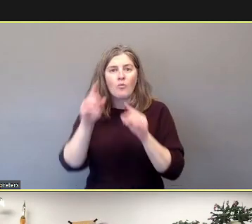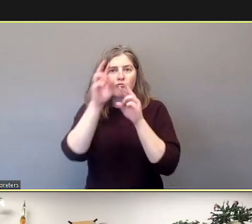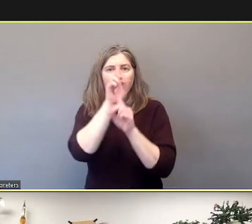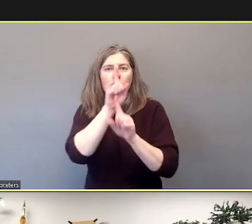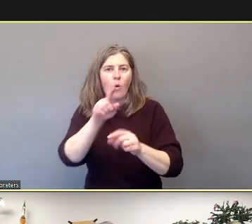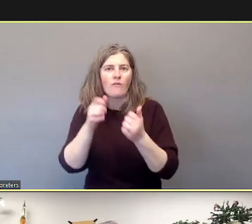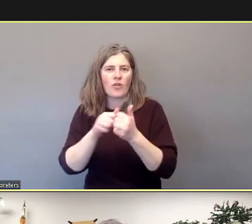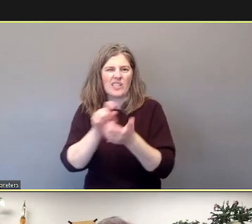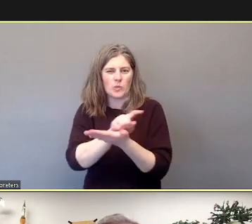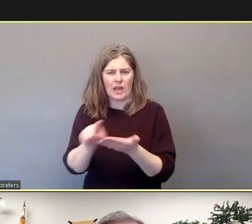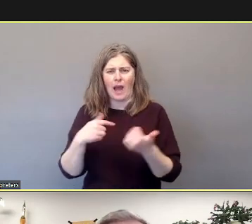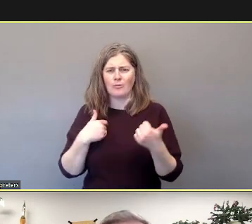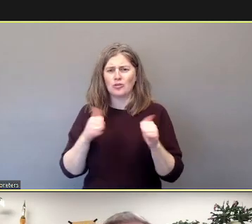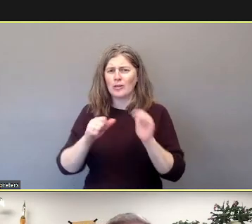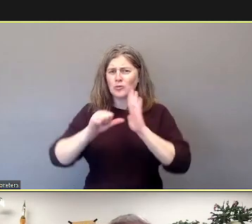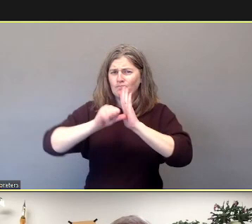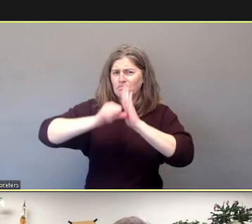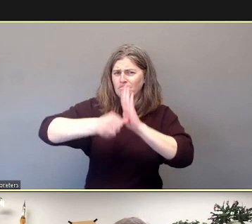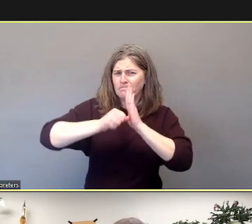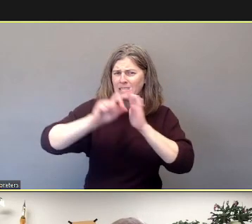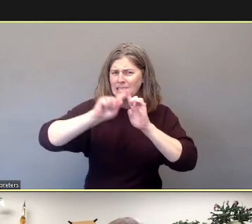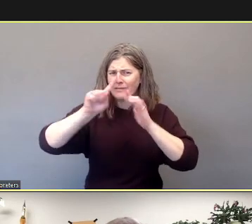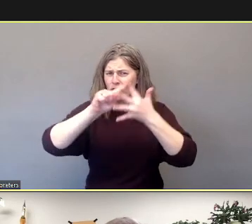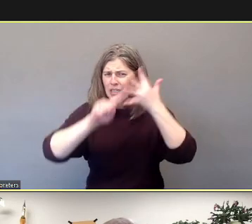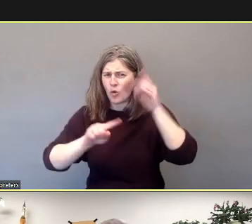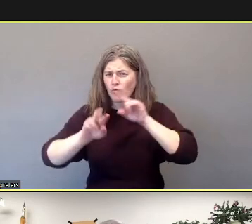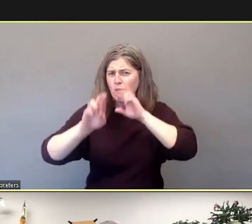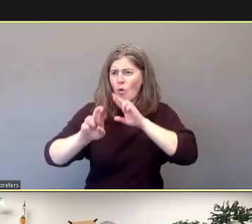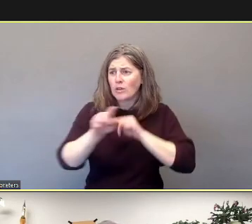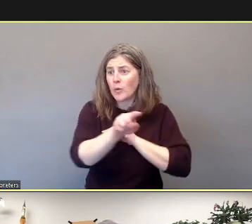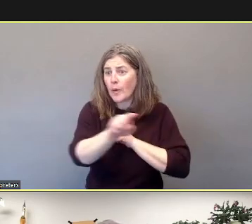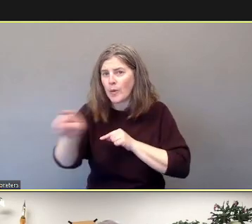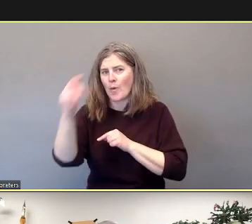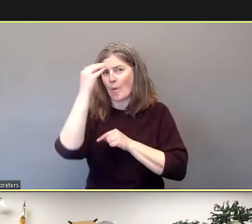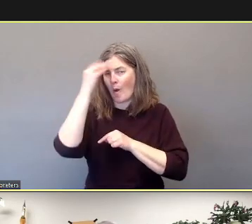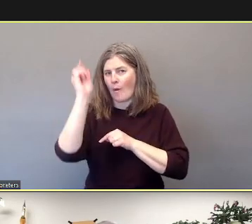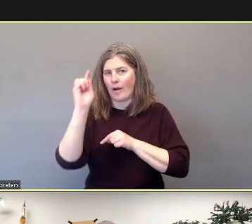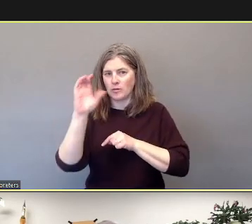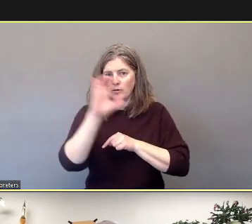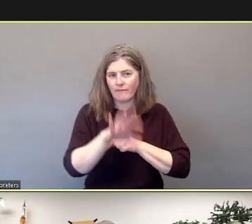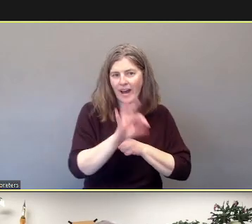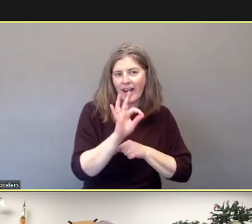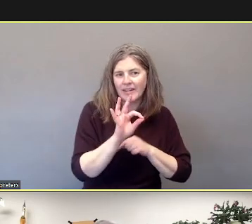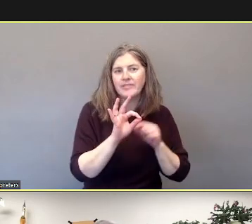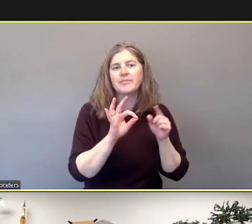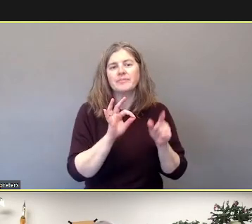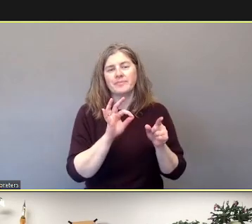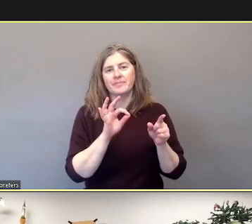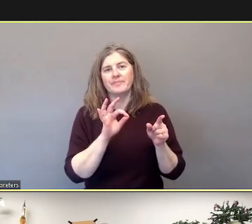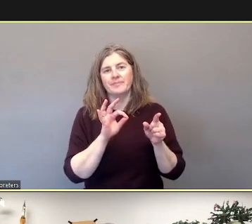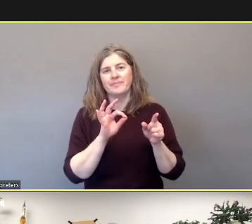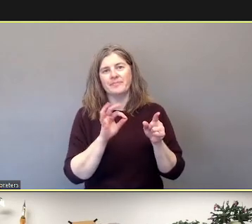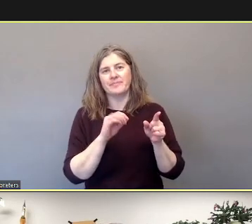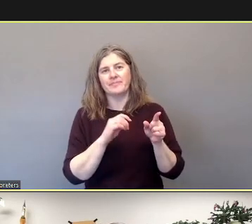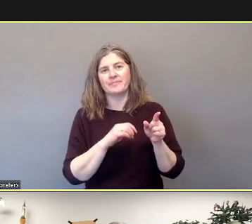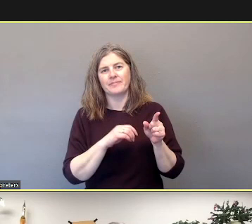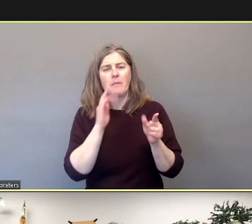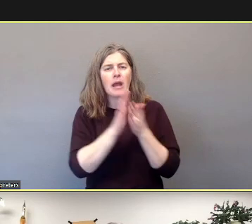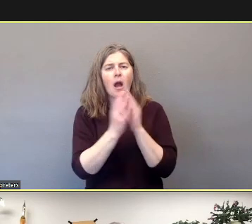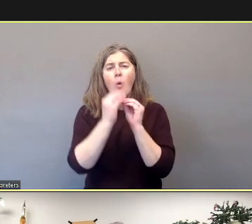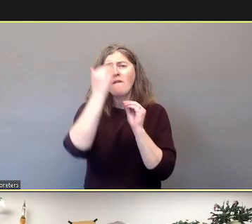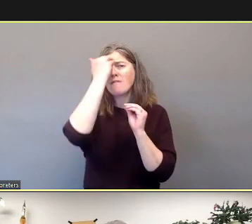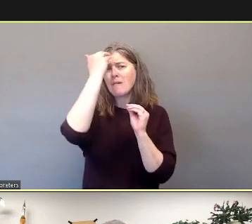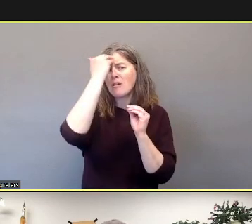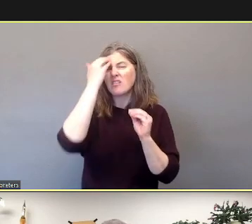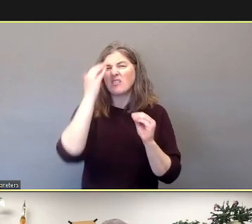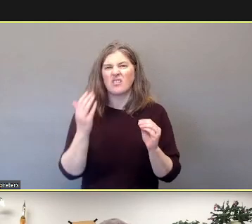I am trying to highlight these epi reports so that you all can sort of become more familiar with them, because